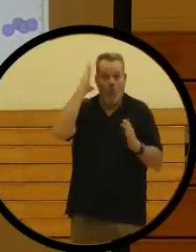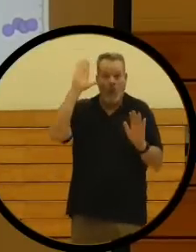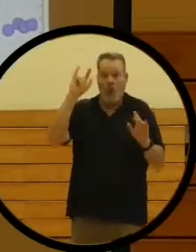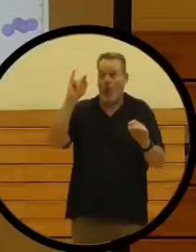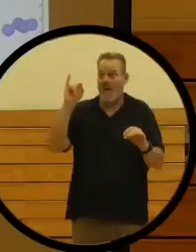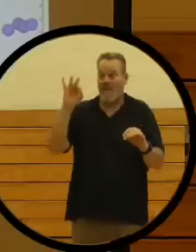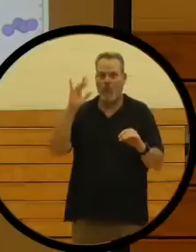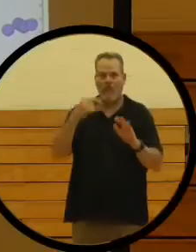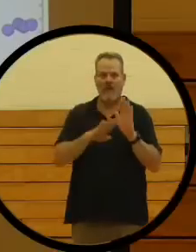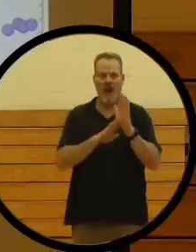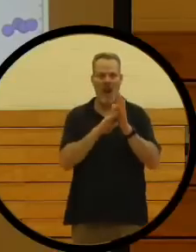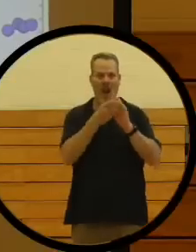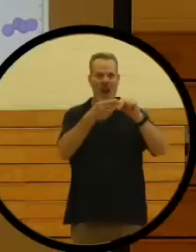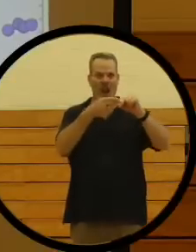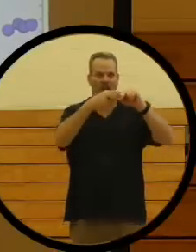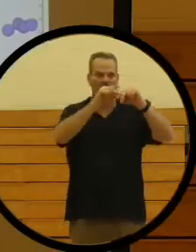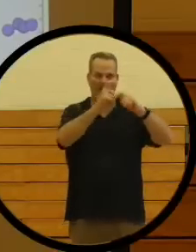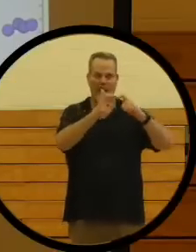or not.